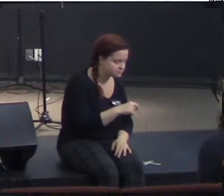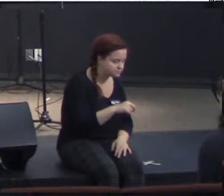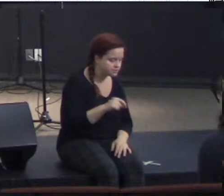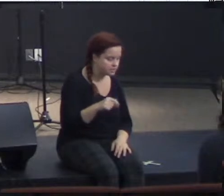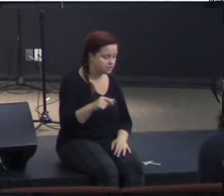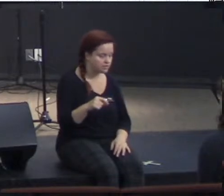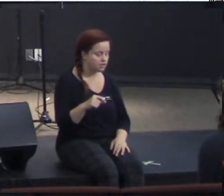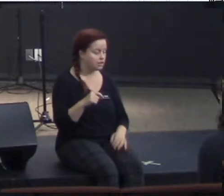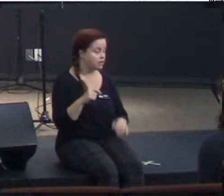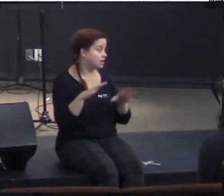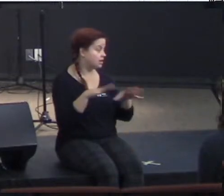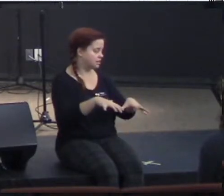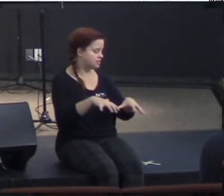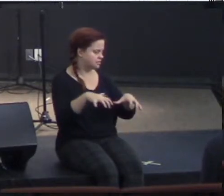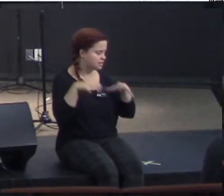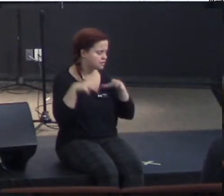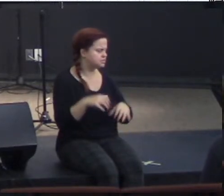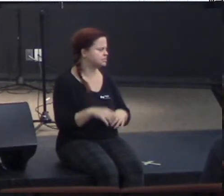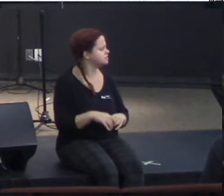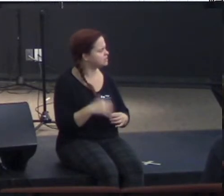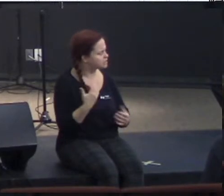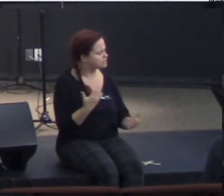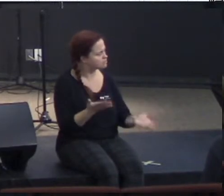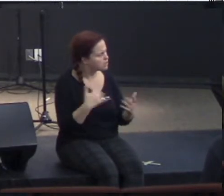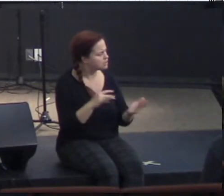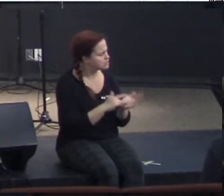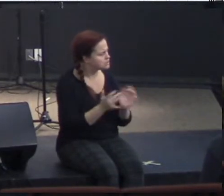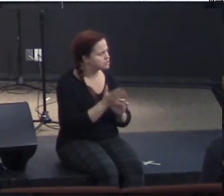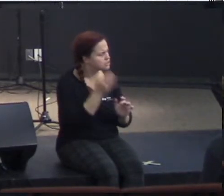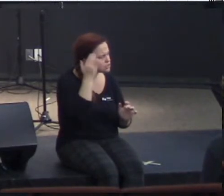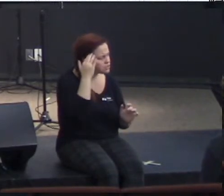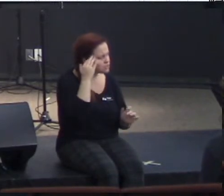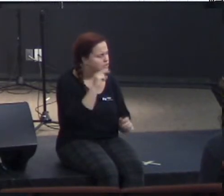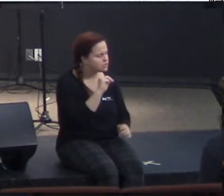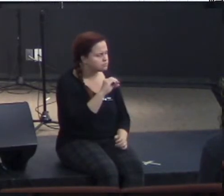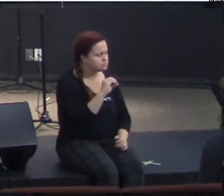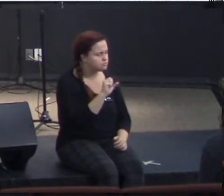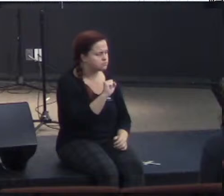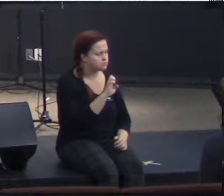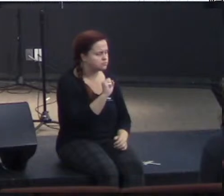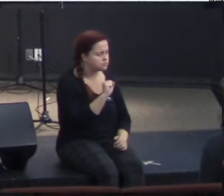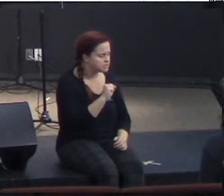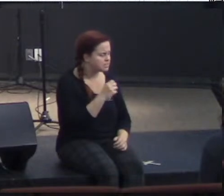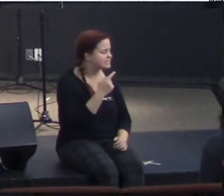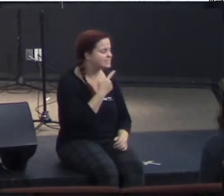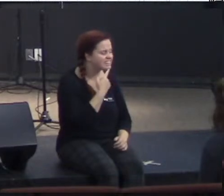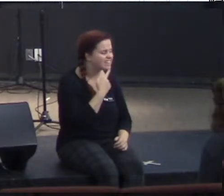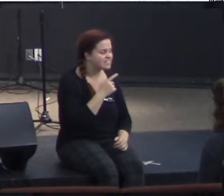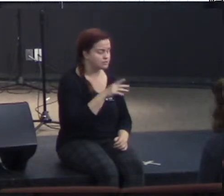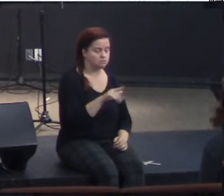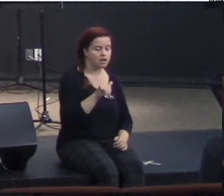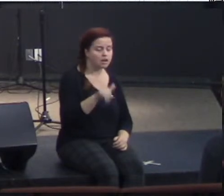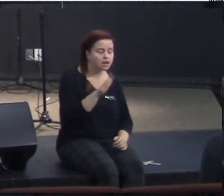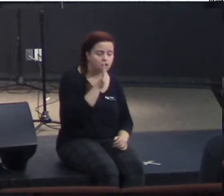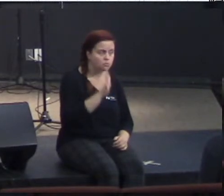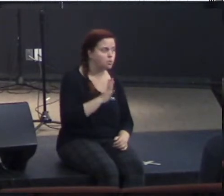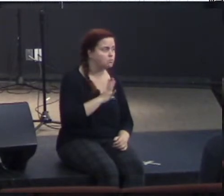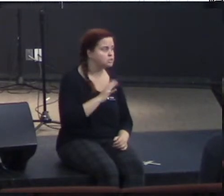on, Jesus. You know what Moses says. A woman like this should be stoned. And everyone knew